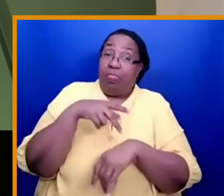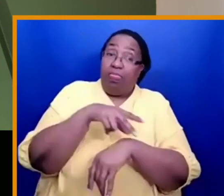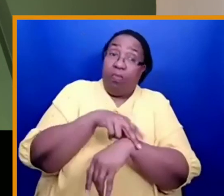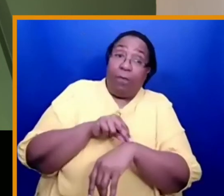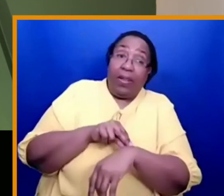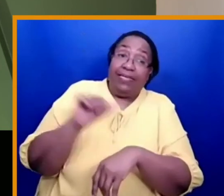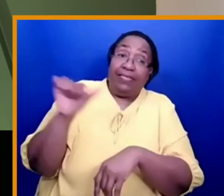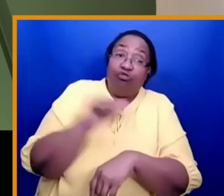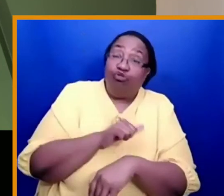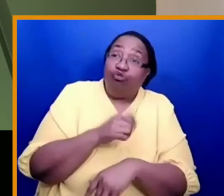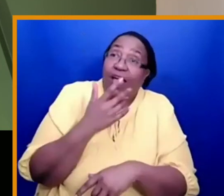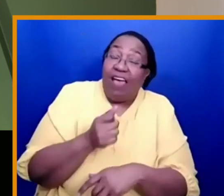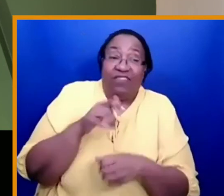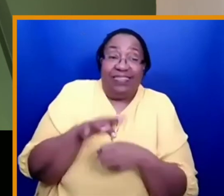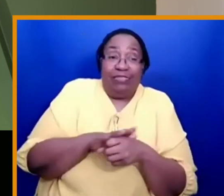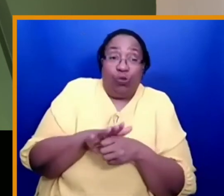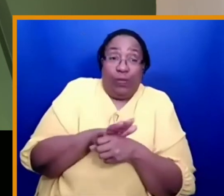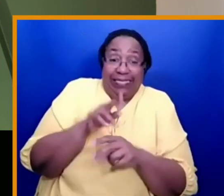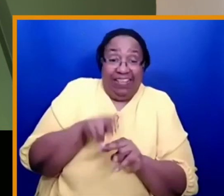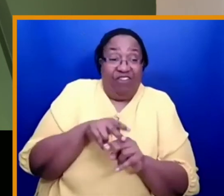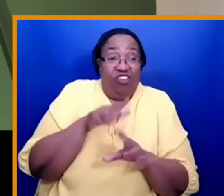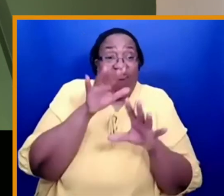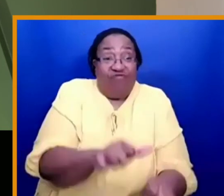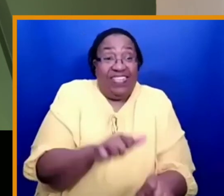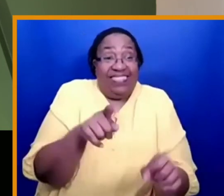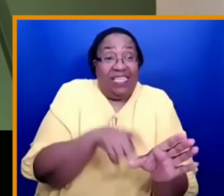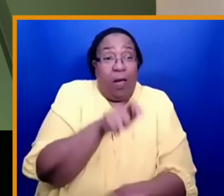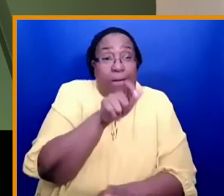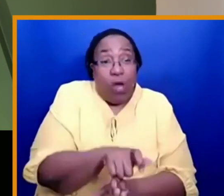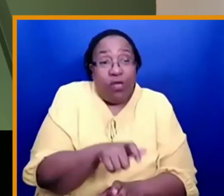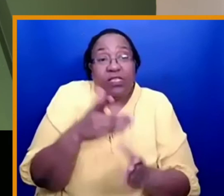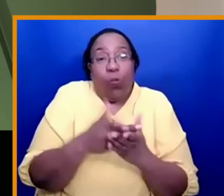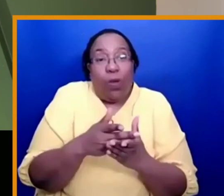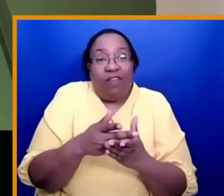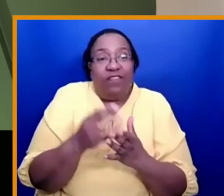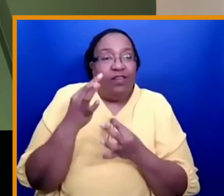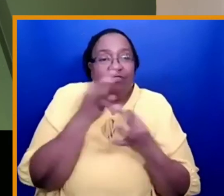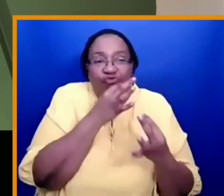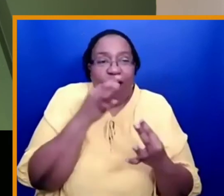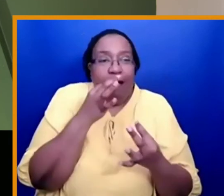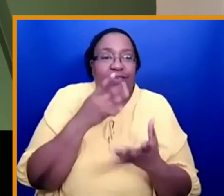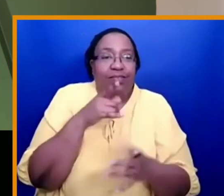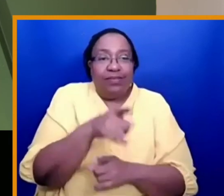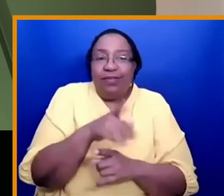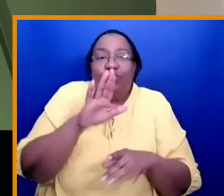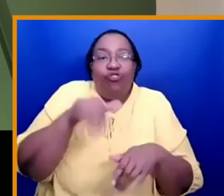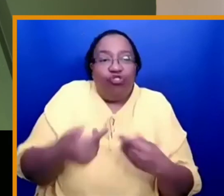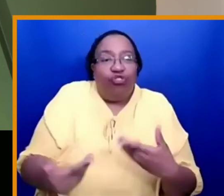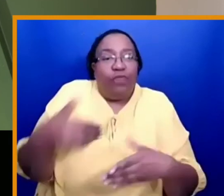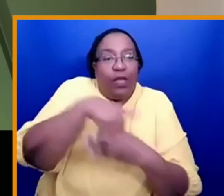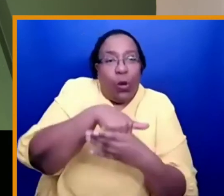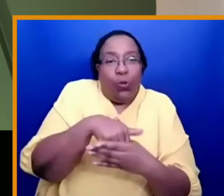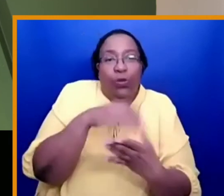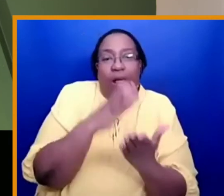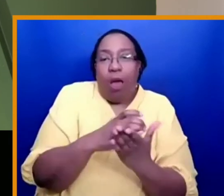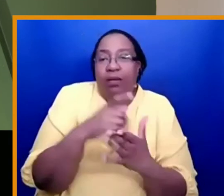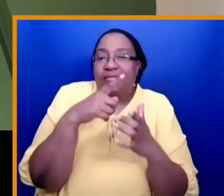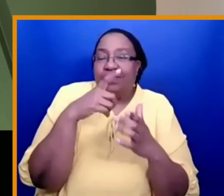they find themselves in the position of arresting a young person with drugs does not extend to Class A drugs, and it should. This is a further area for